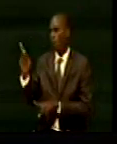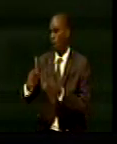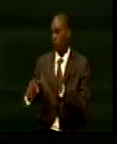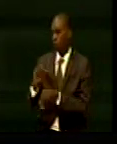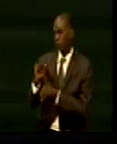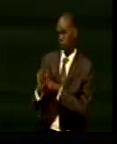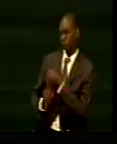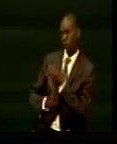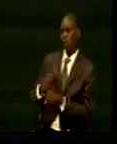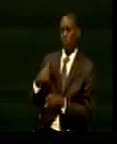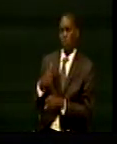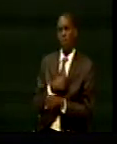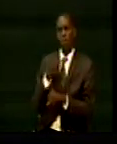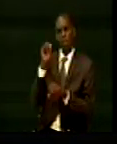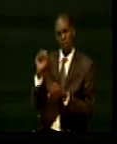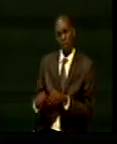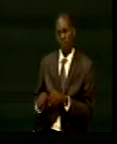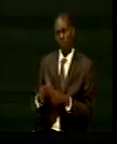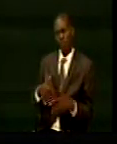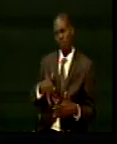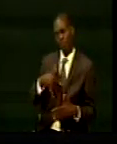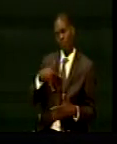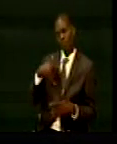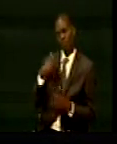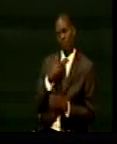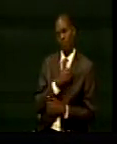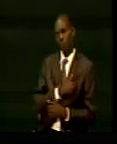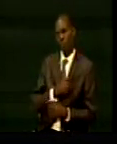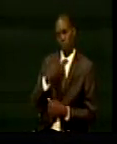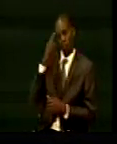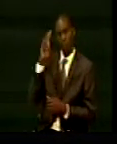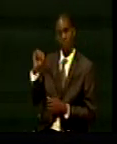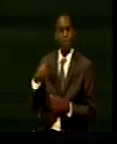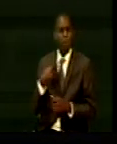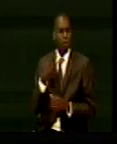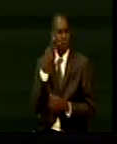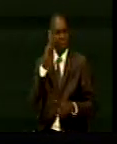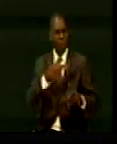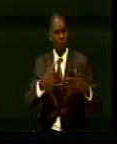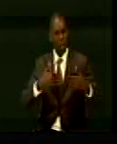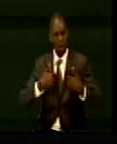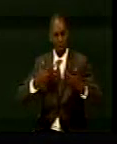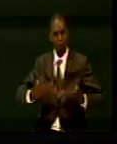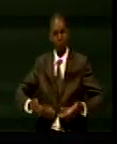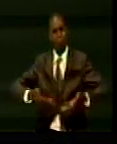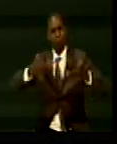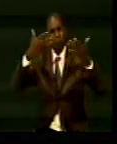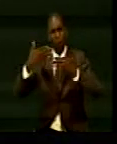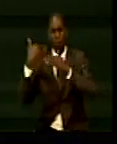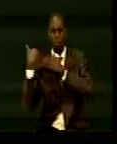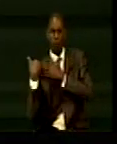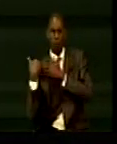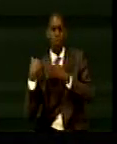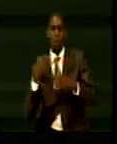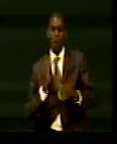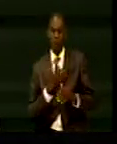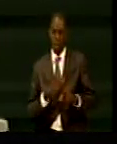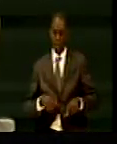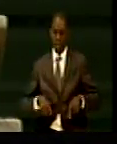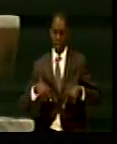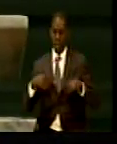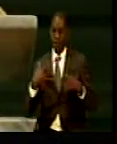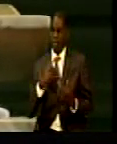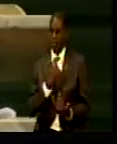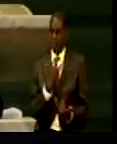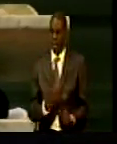with them. Other people have a load to carry. We can carry that with them. Our life has now totally turned around.